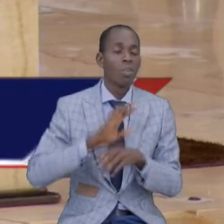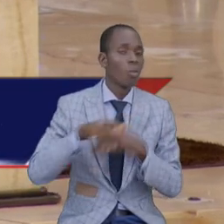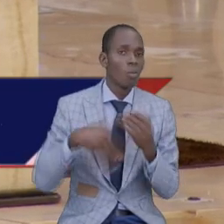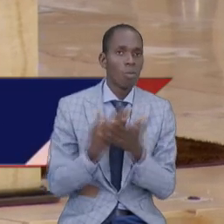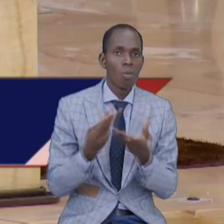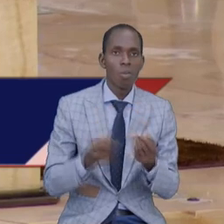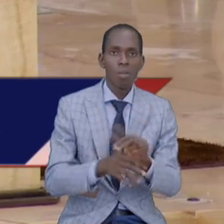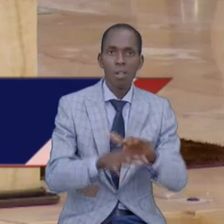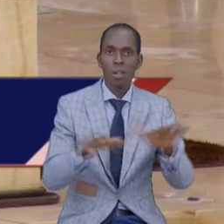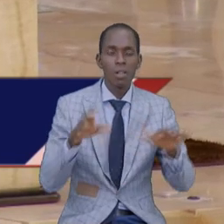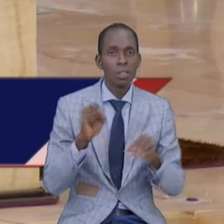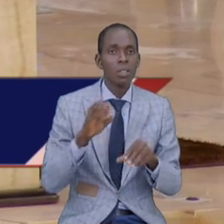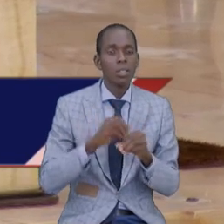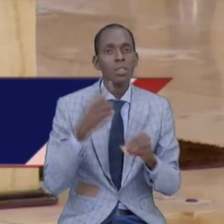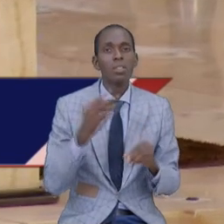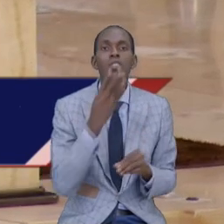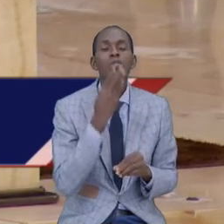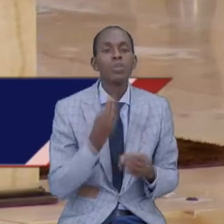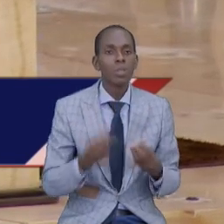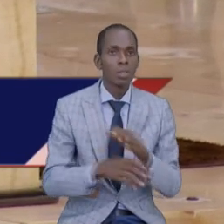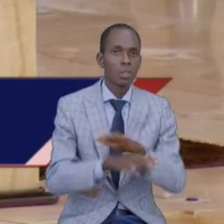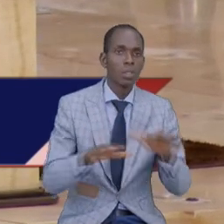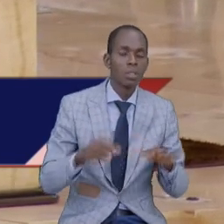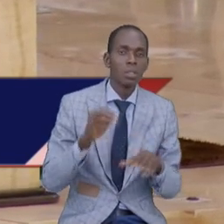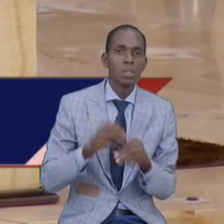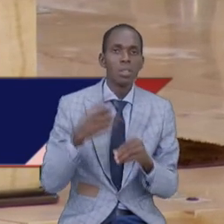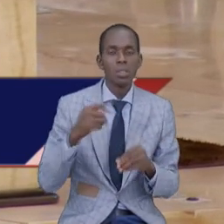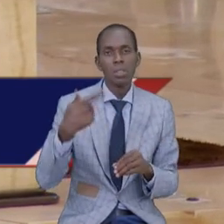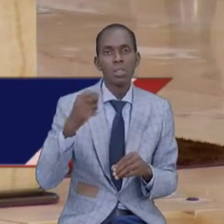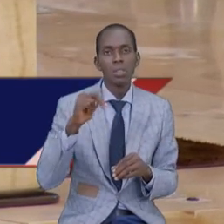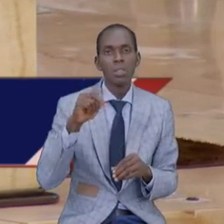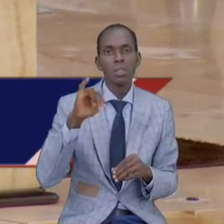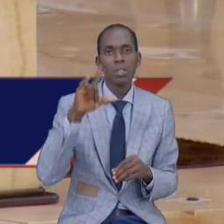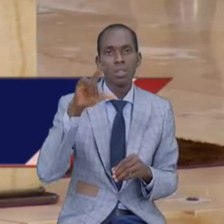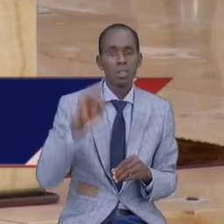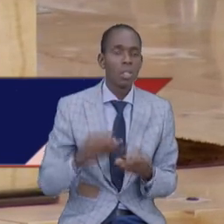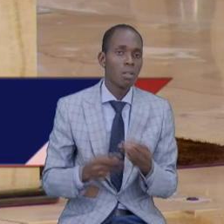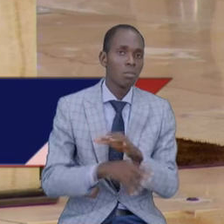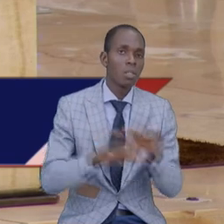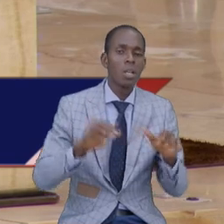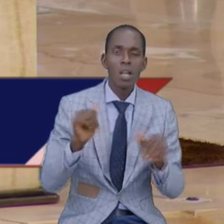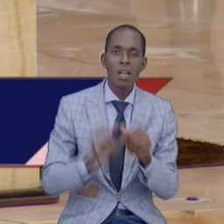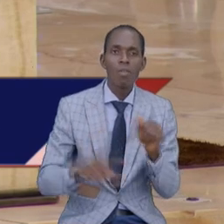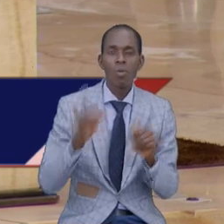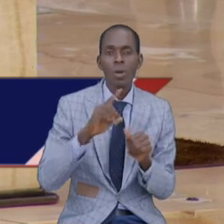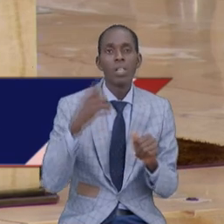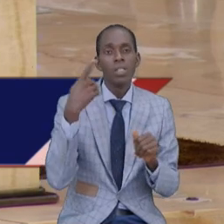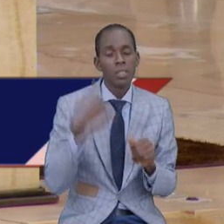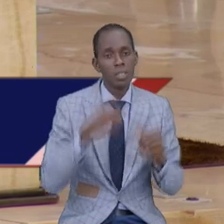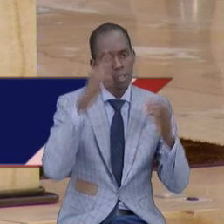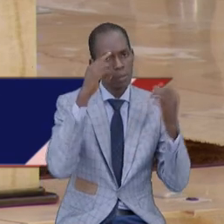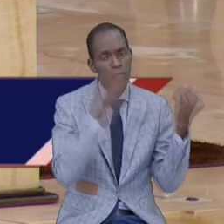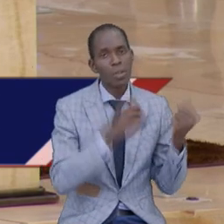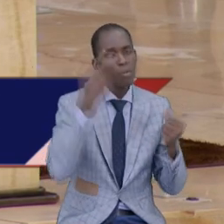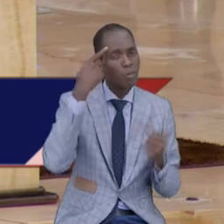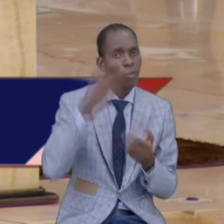lands, in the Jewish land, in the Gentile land, everywhere, the faith for righteousness